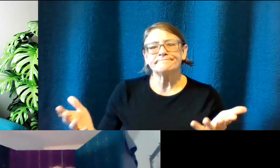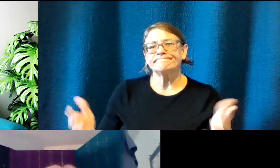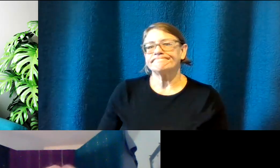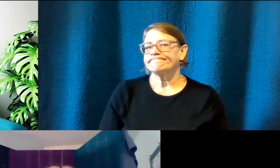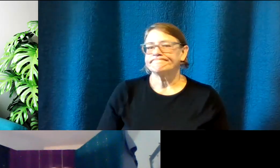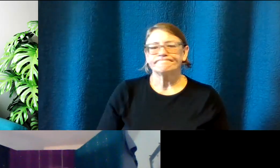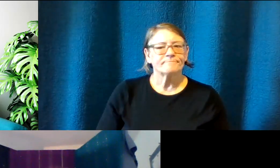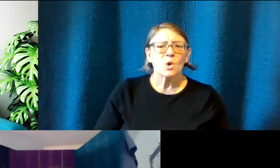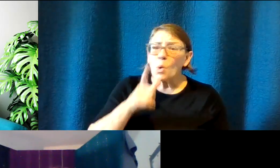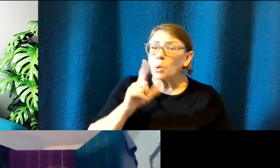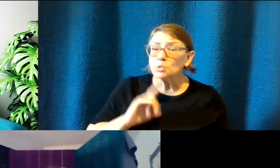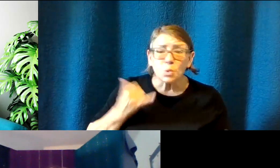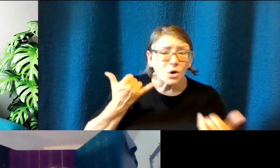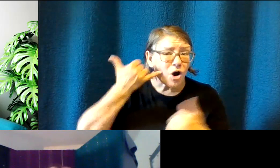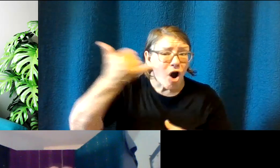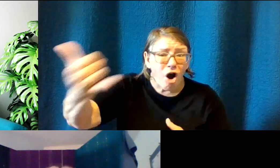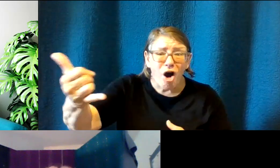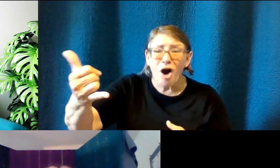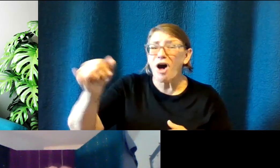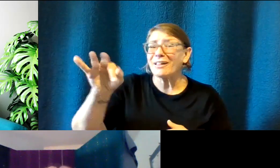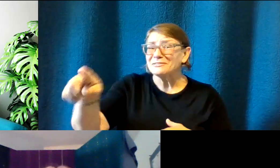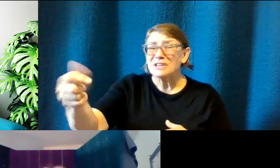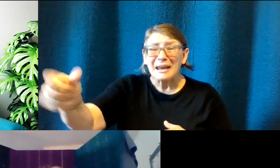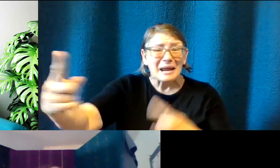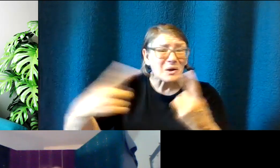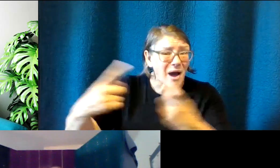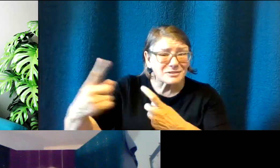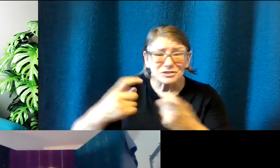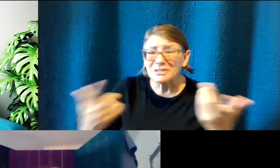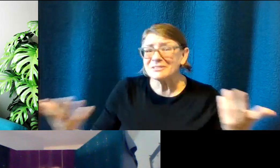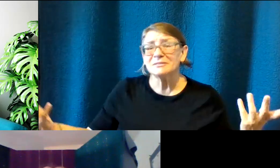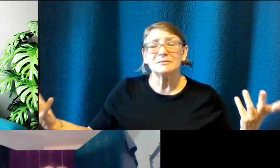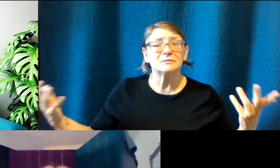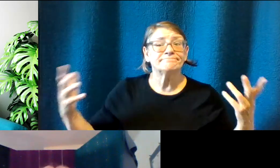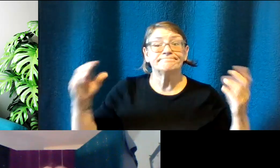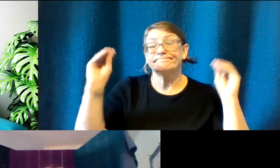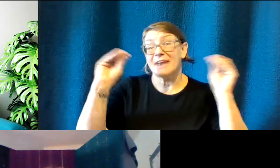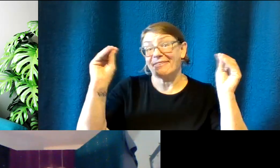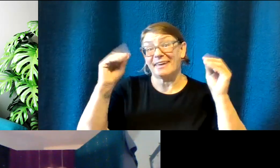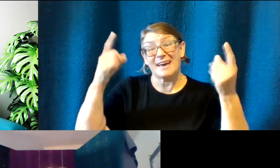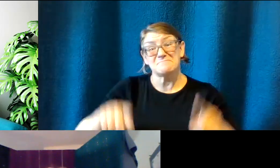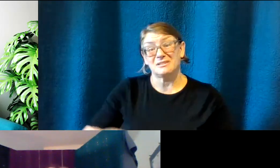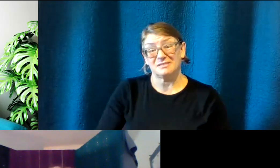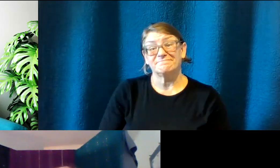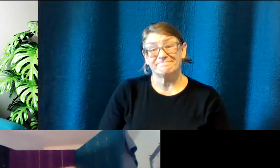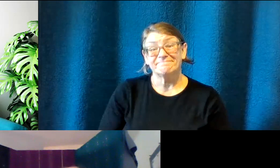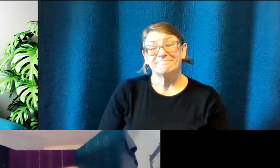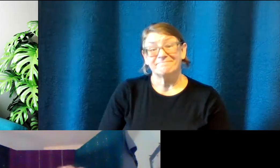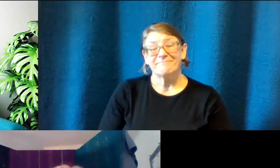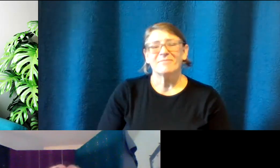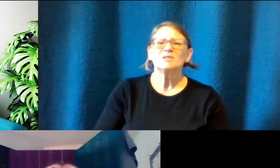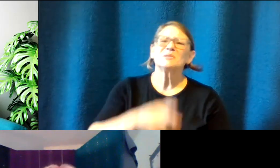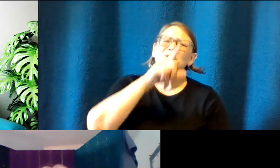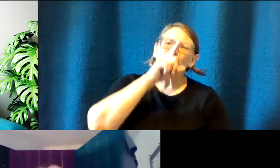and who to contact, and if she had questions, you know, if they had questions, and nothing happened. So it's really,